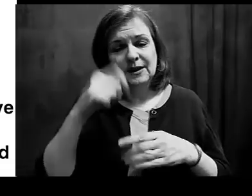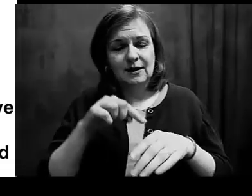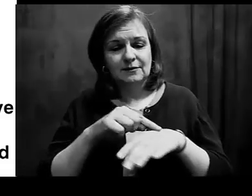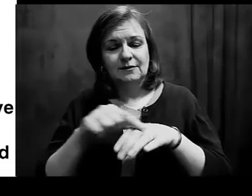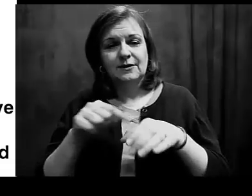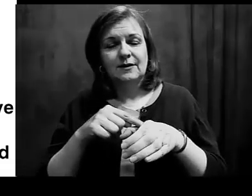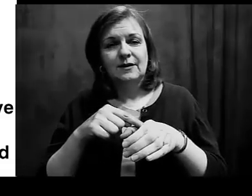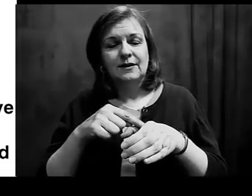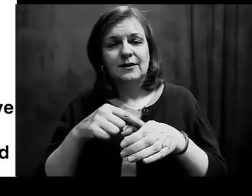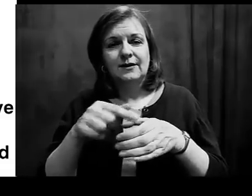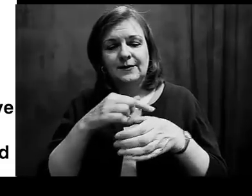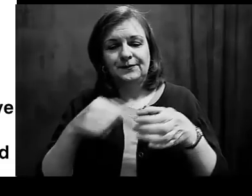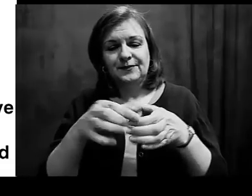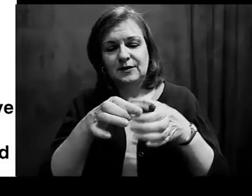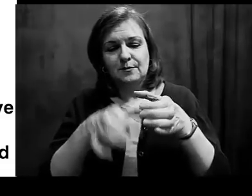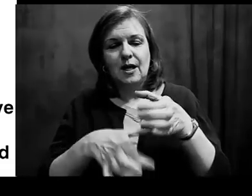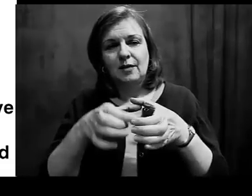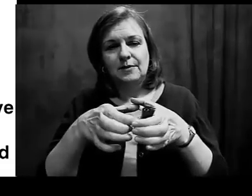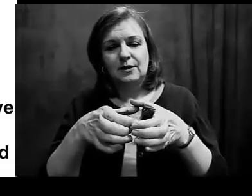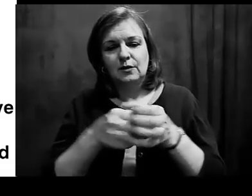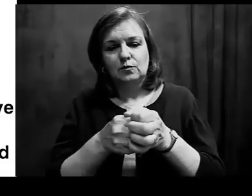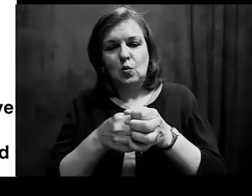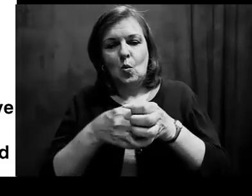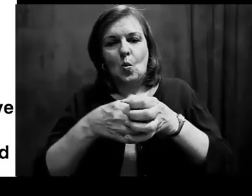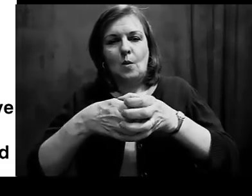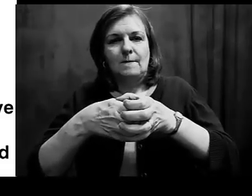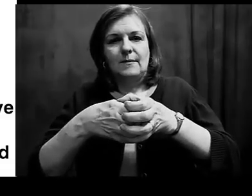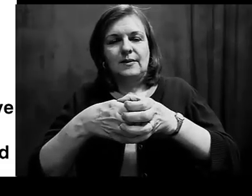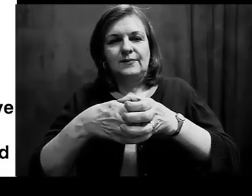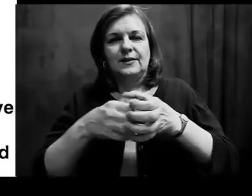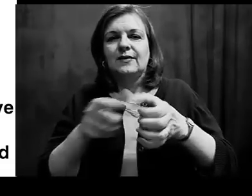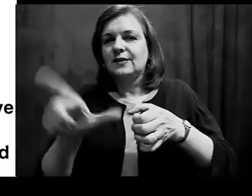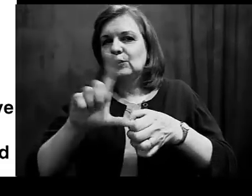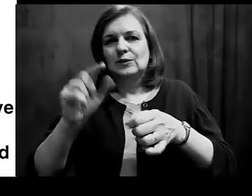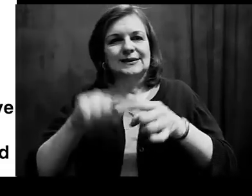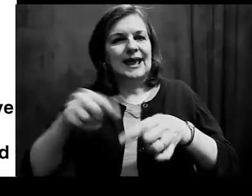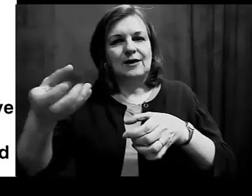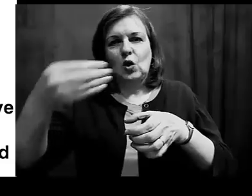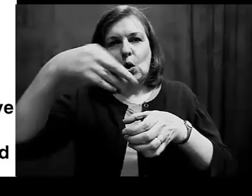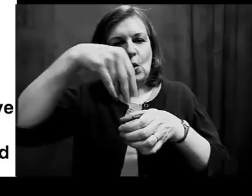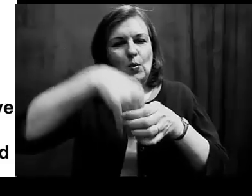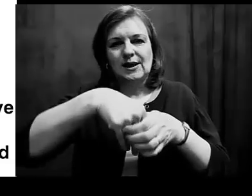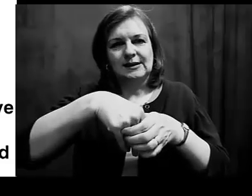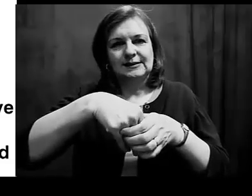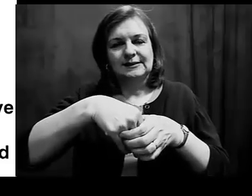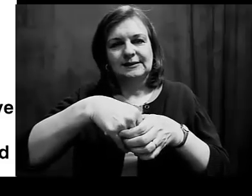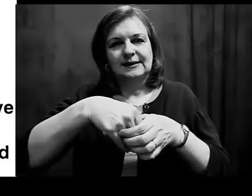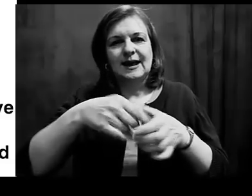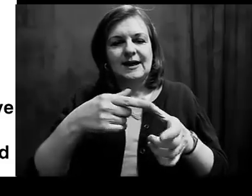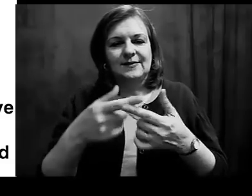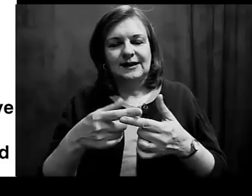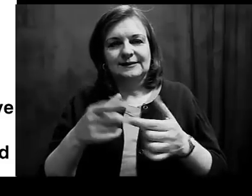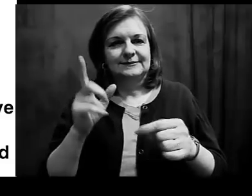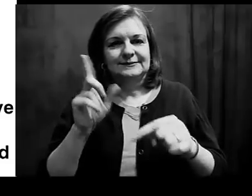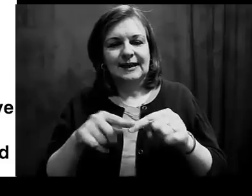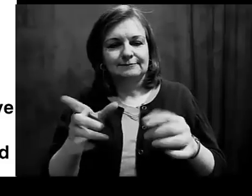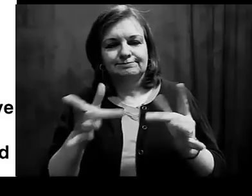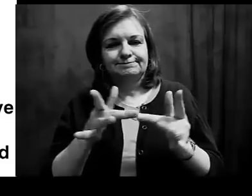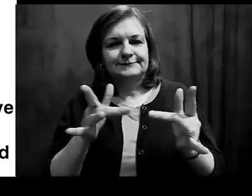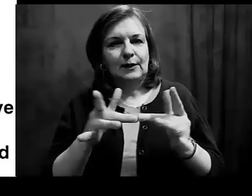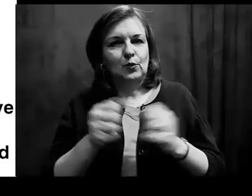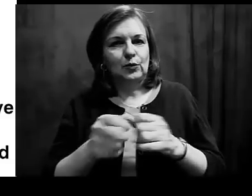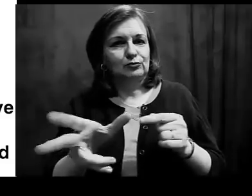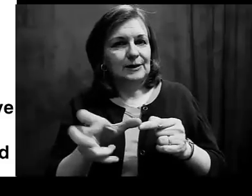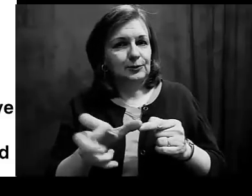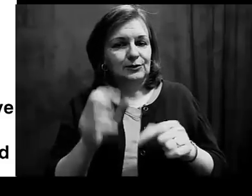the papillae and the liquids can't flow down in here to actually get sensed and send signal